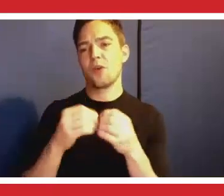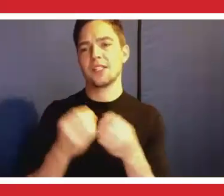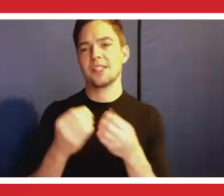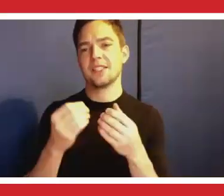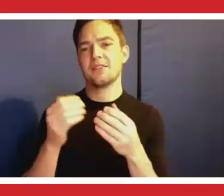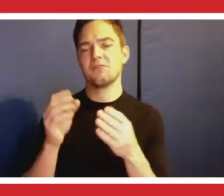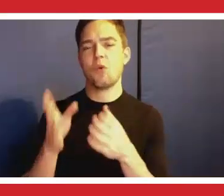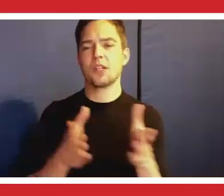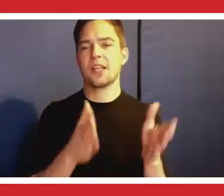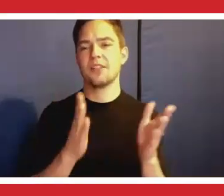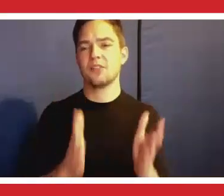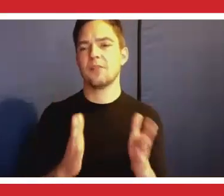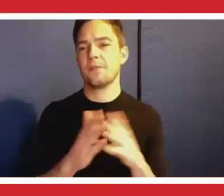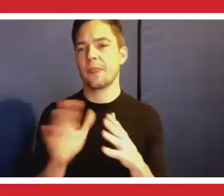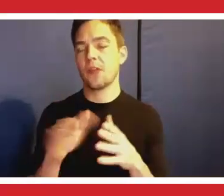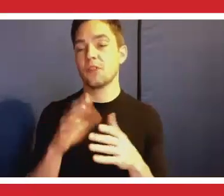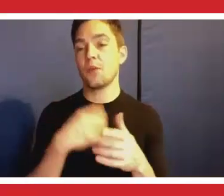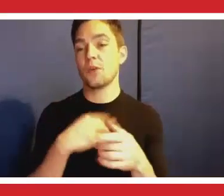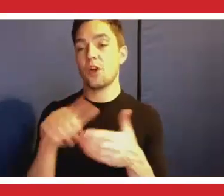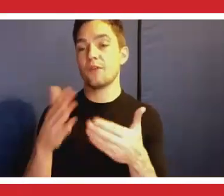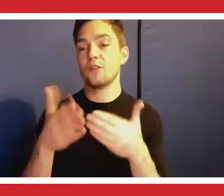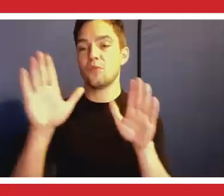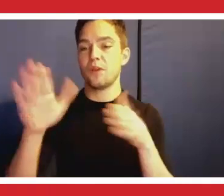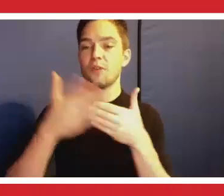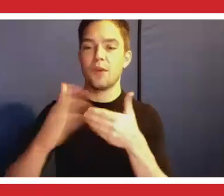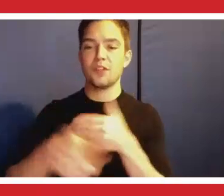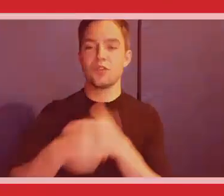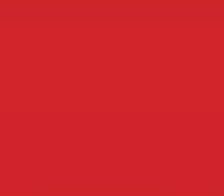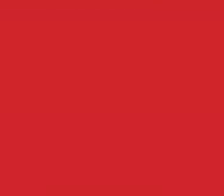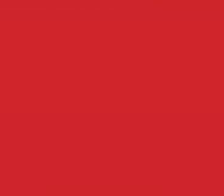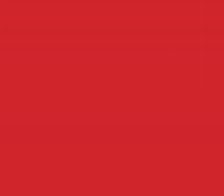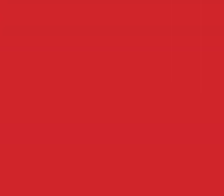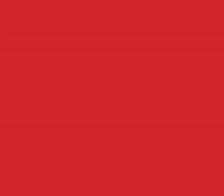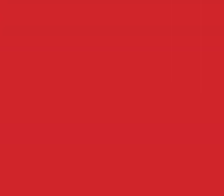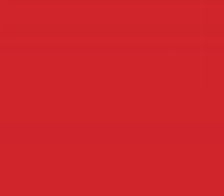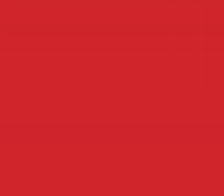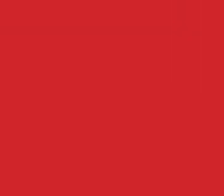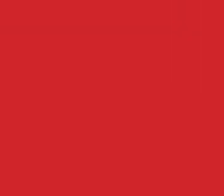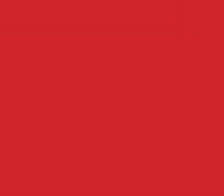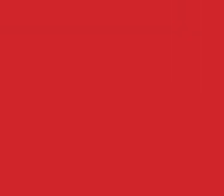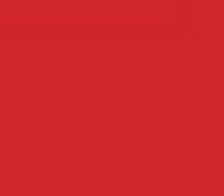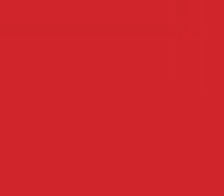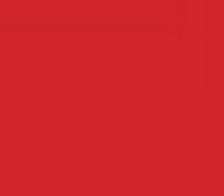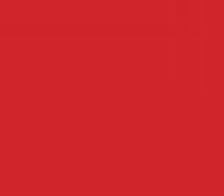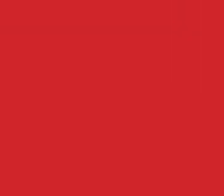I wish you all a great rest of your day. Thank you, Sami, for the brilliant moderation and to